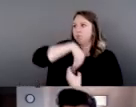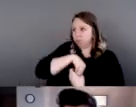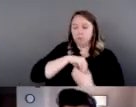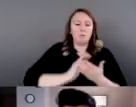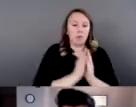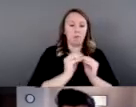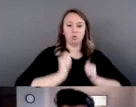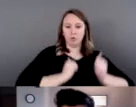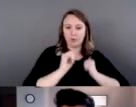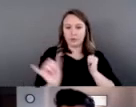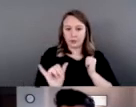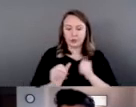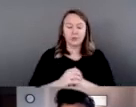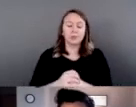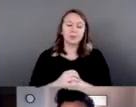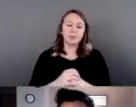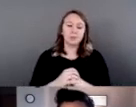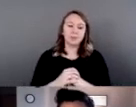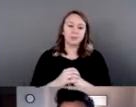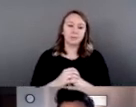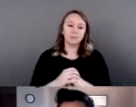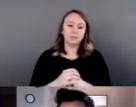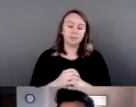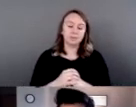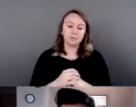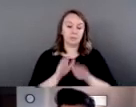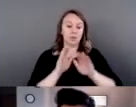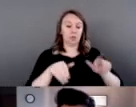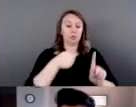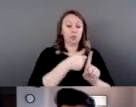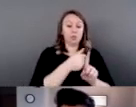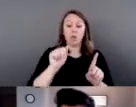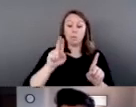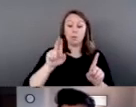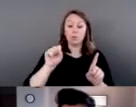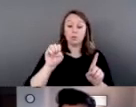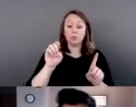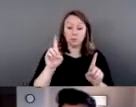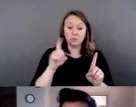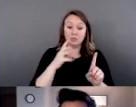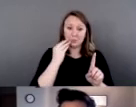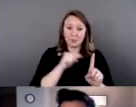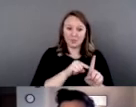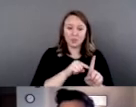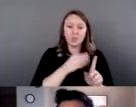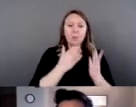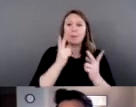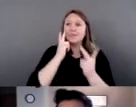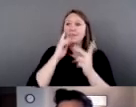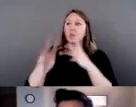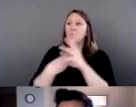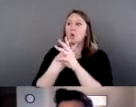are abused, they might not see the world the same that we do. You know, they might see it in more